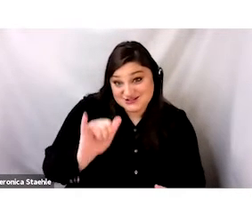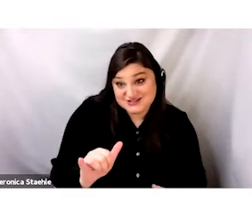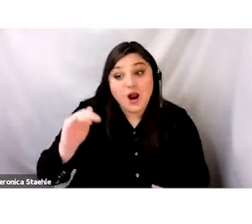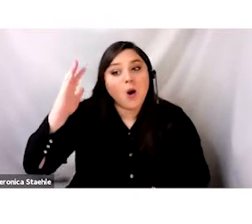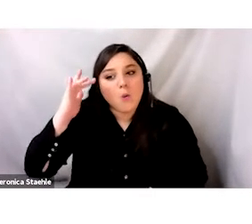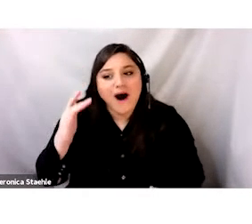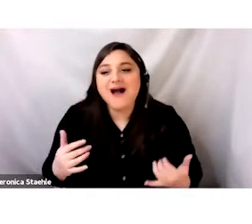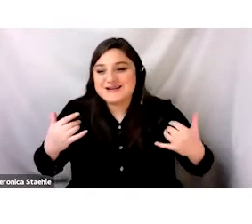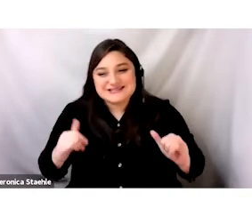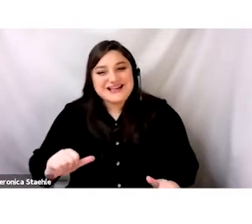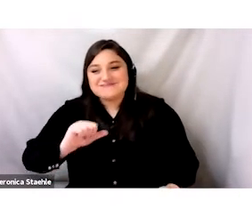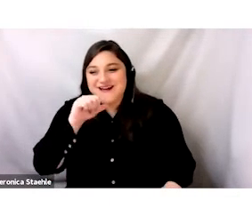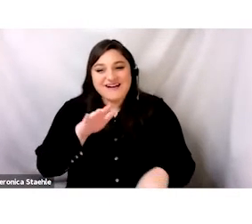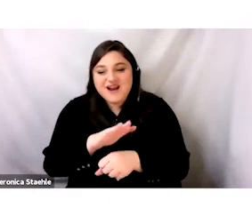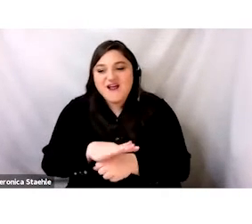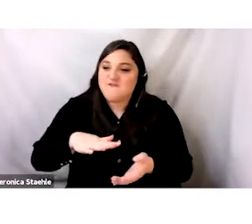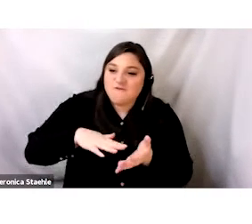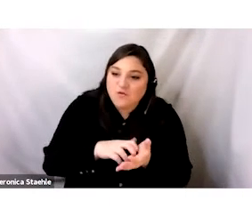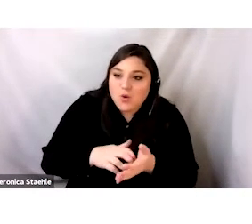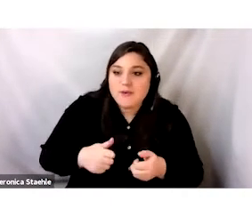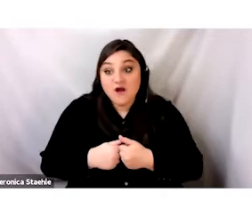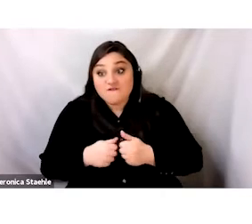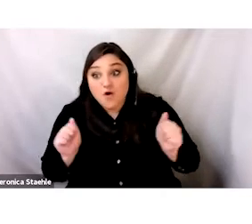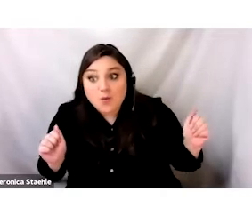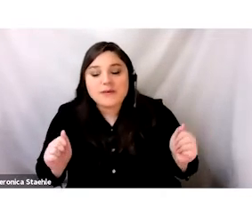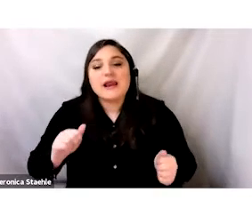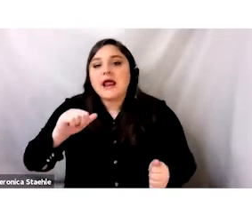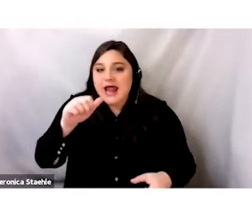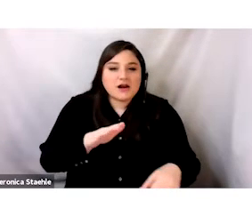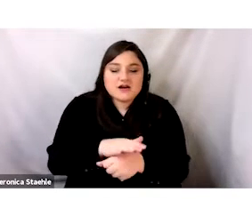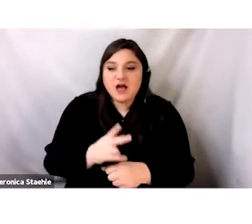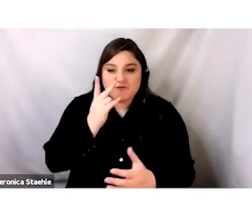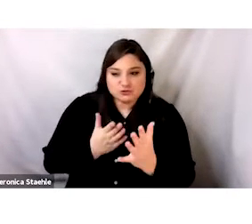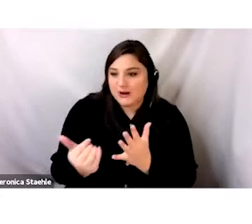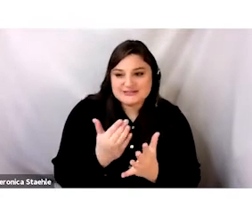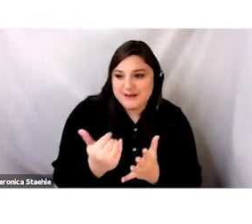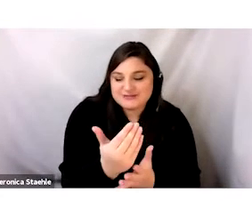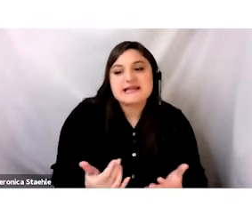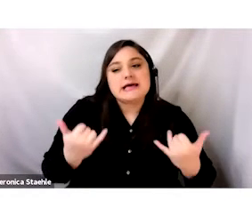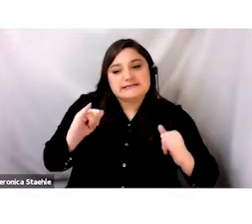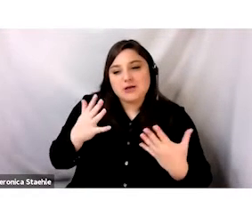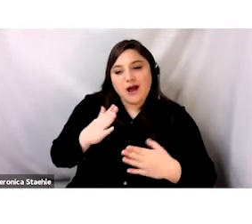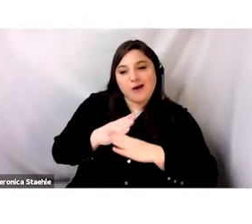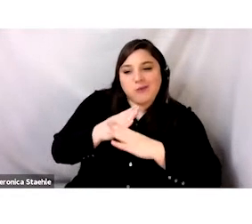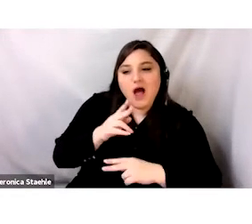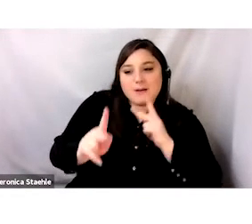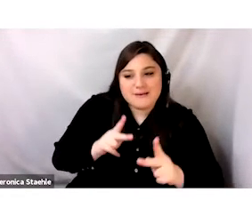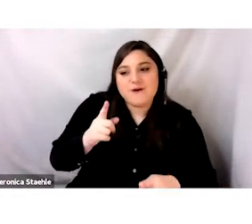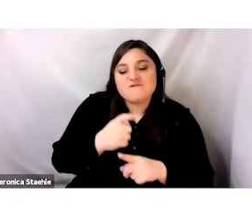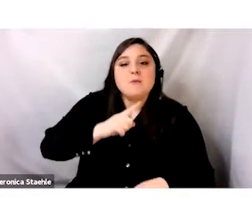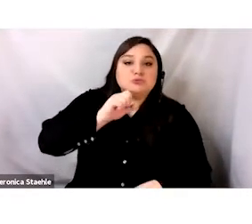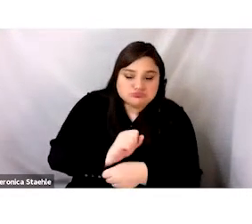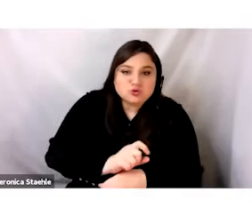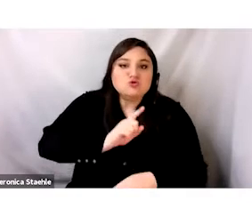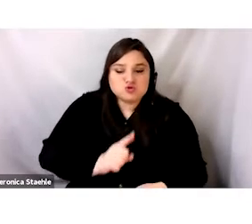lack of transparency and this lack of accountability to actually allow folks to become more empathetic. Because if I haven't